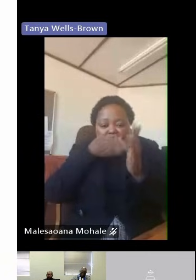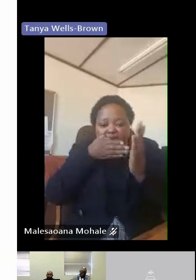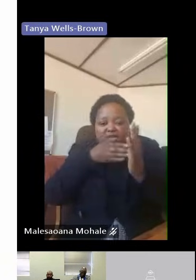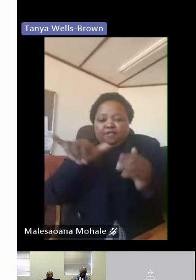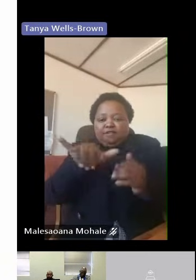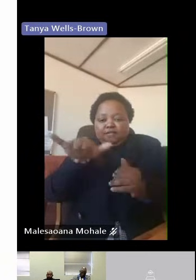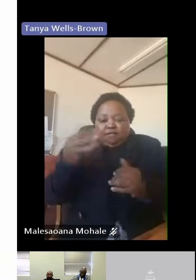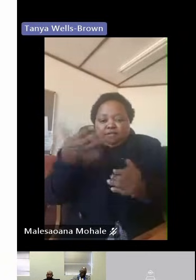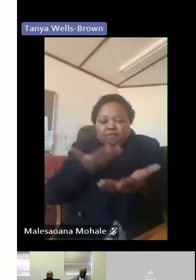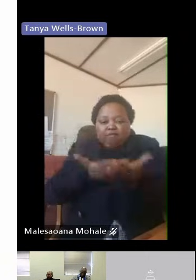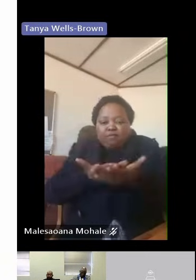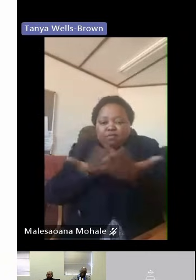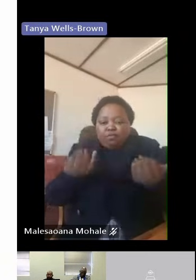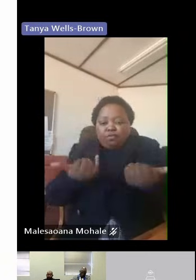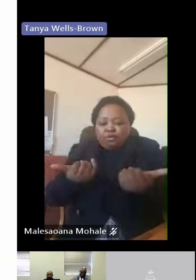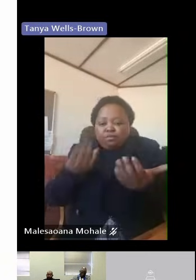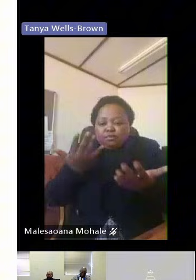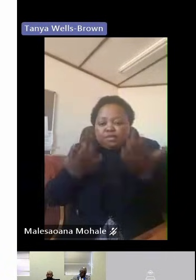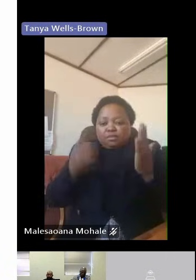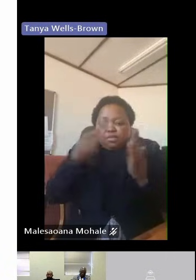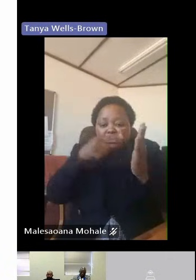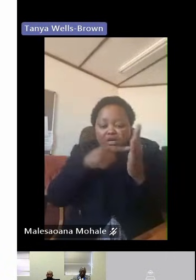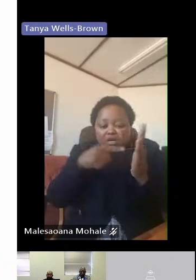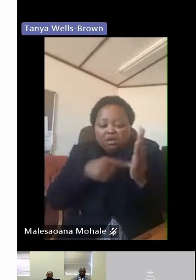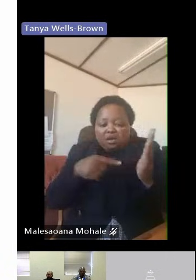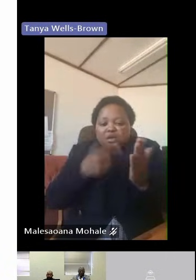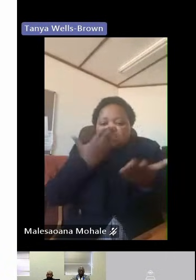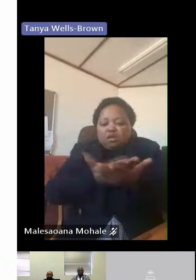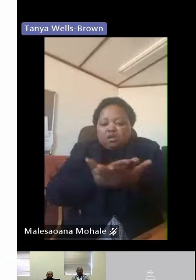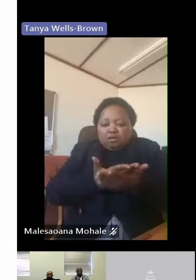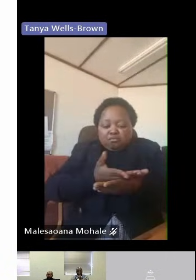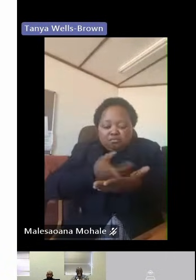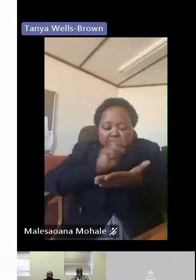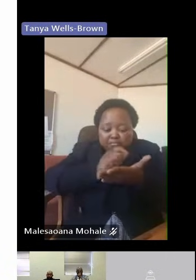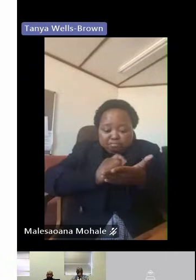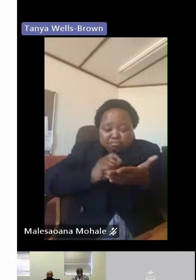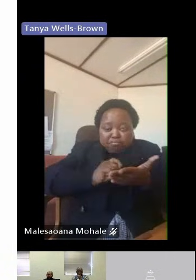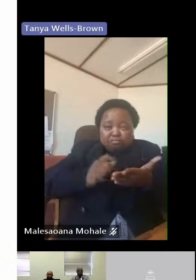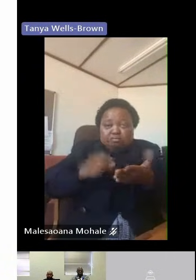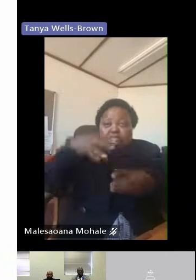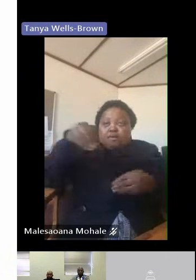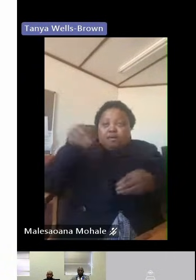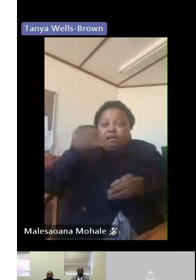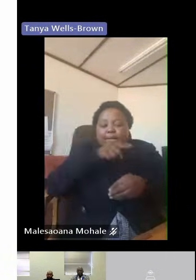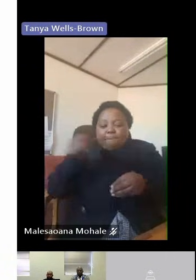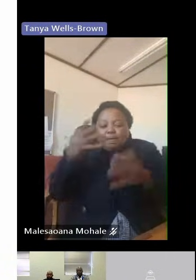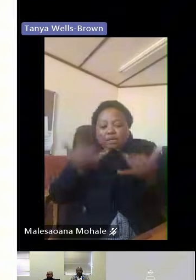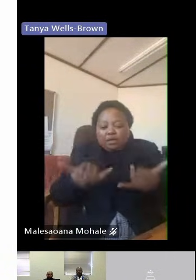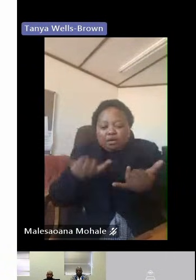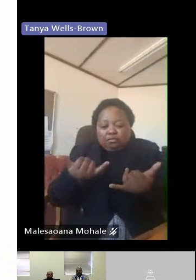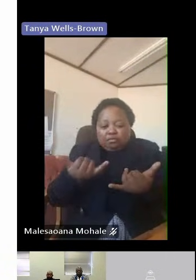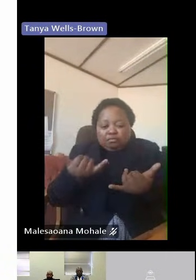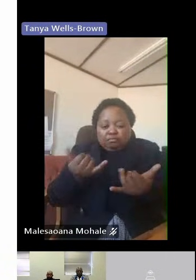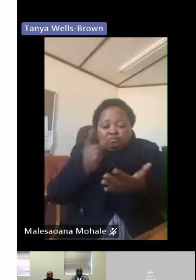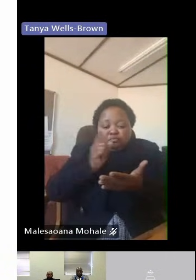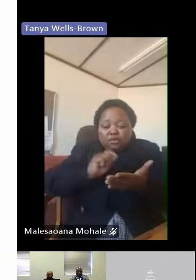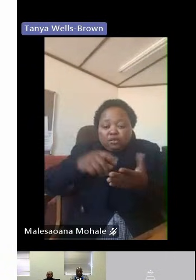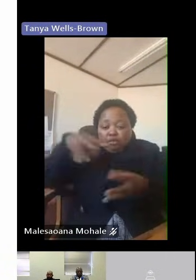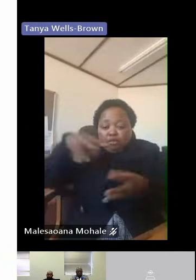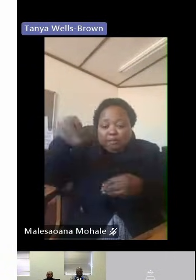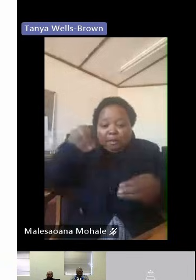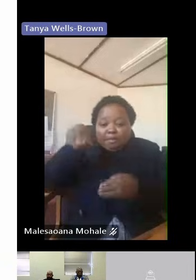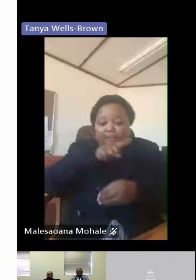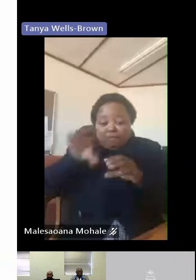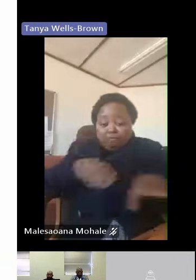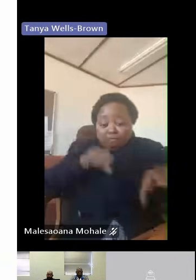is verbalized, but it's actually not down on paper. The shared measurement is not in place, so that's shared joint monitoring and